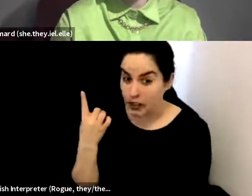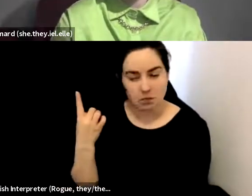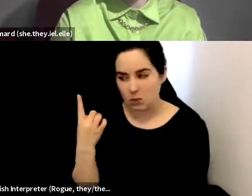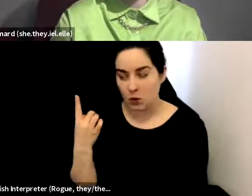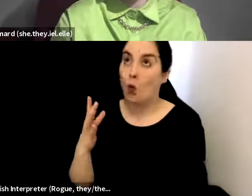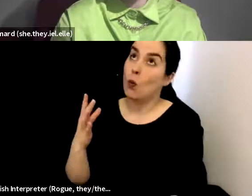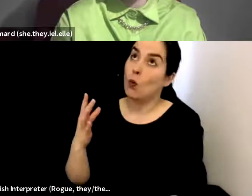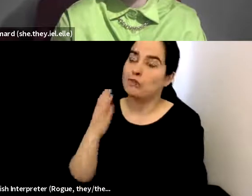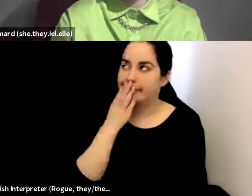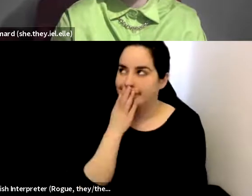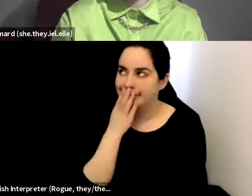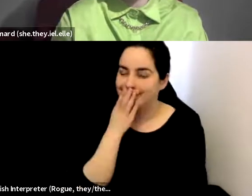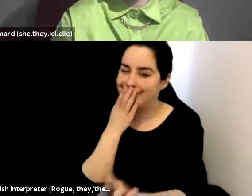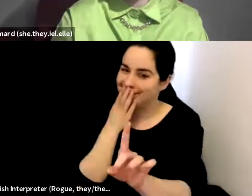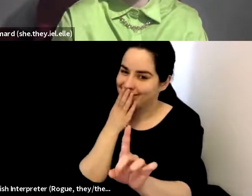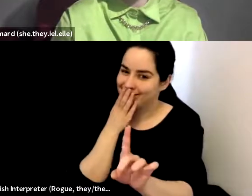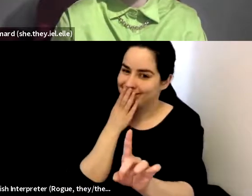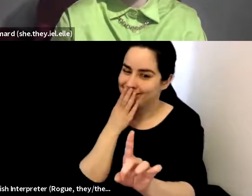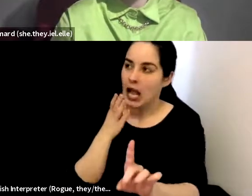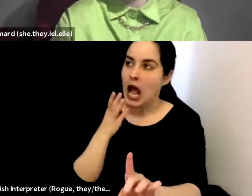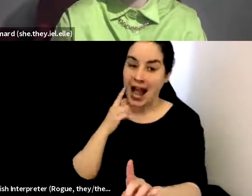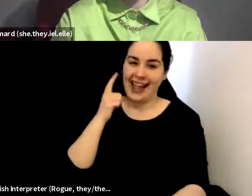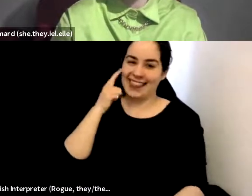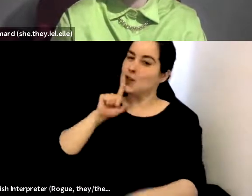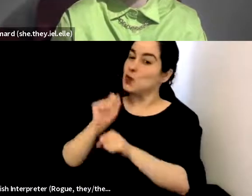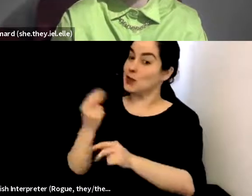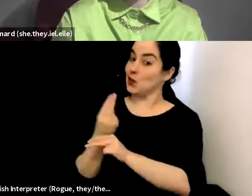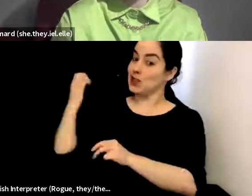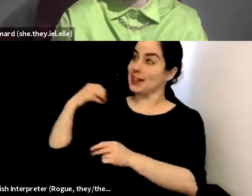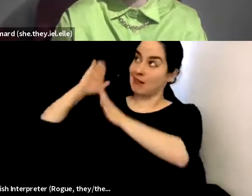I think I have always worked that way. I think I just didn't recognize it.